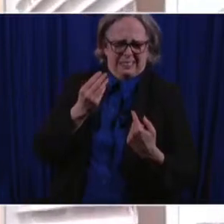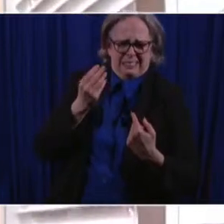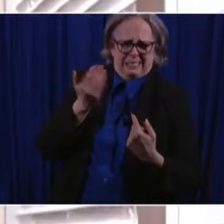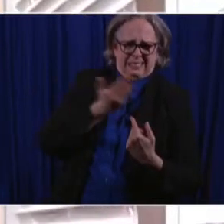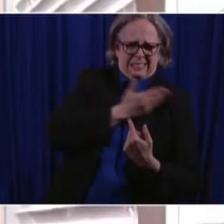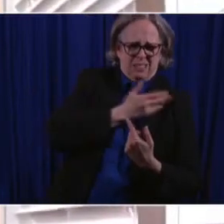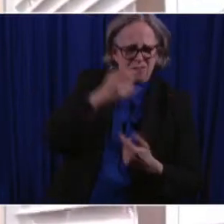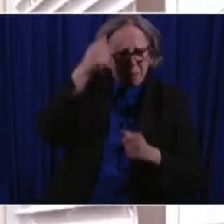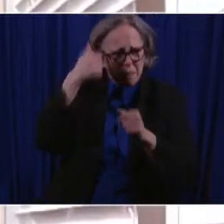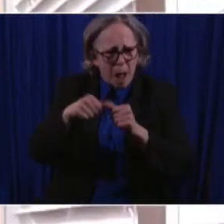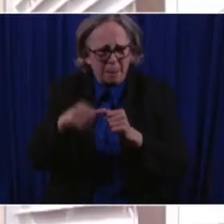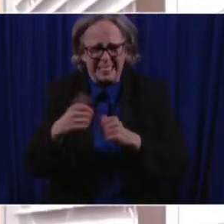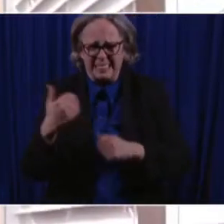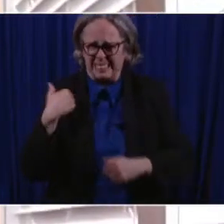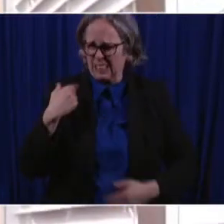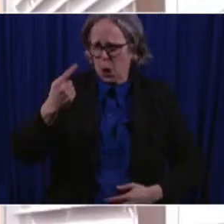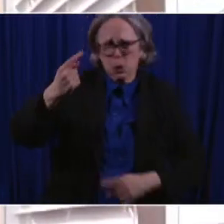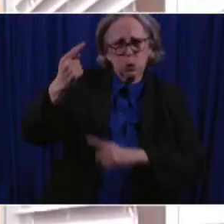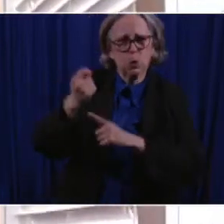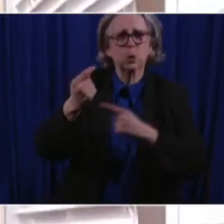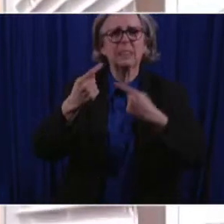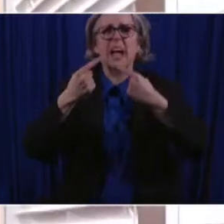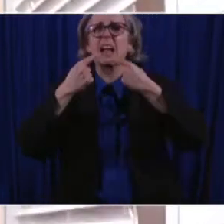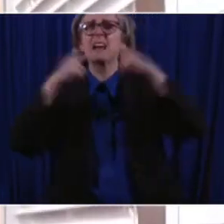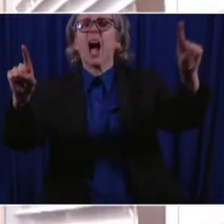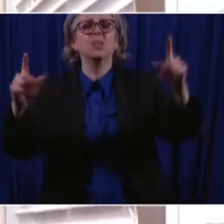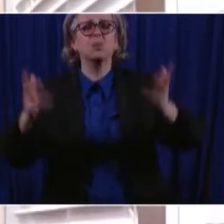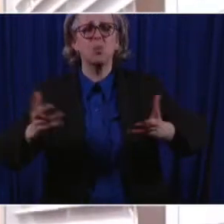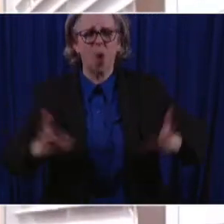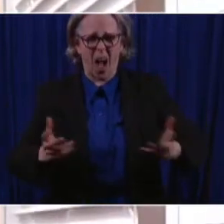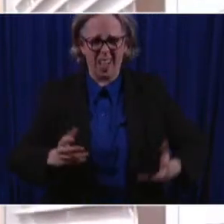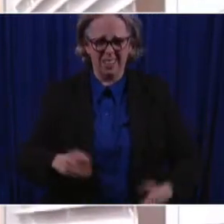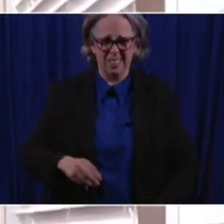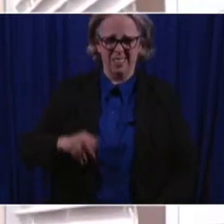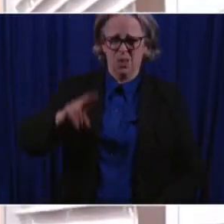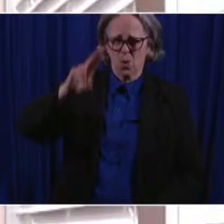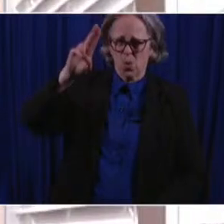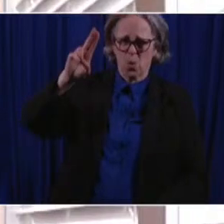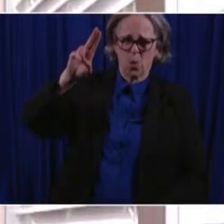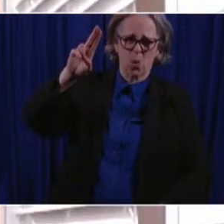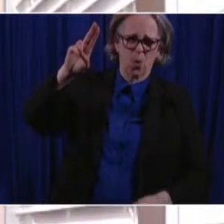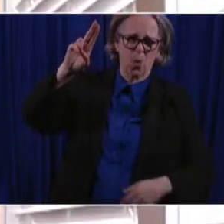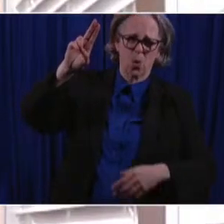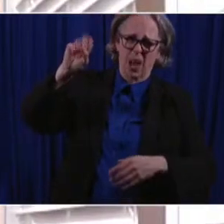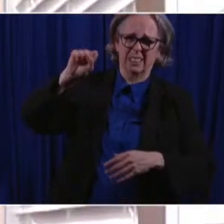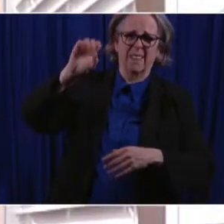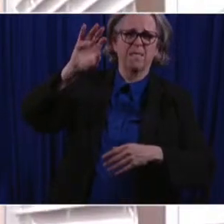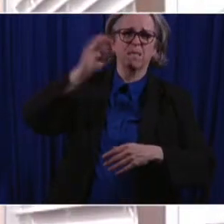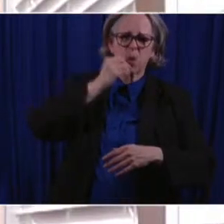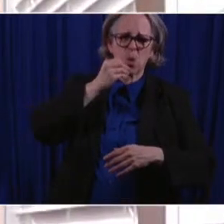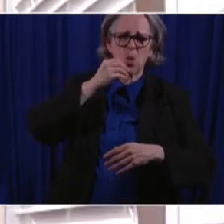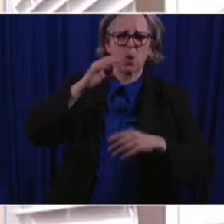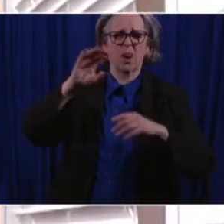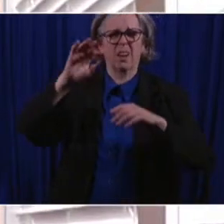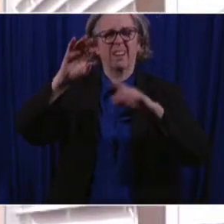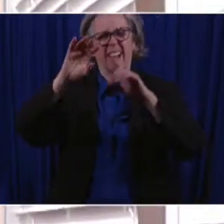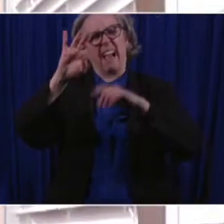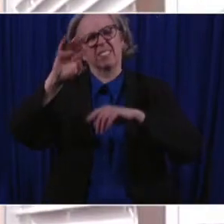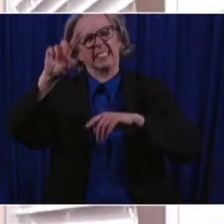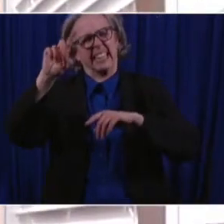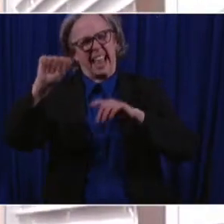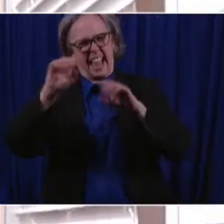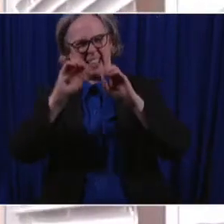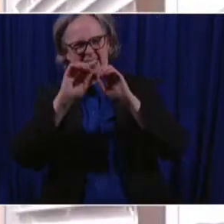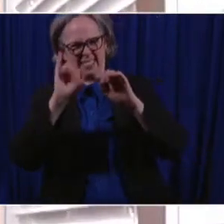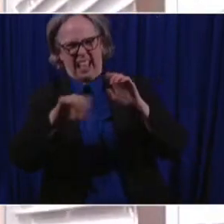on Tuesday, the U.S. Food and Drug Administration, along with the Centers for Disease Control, recommended a